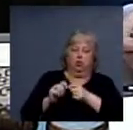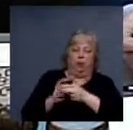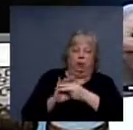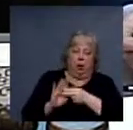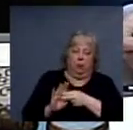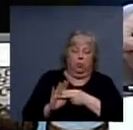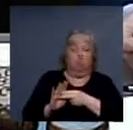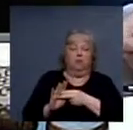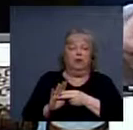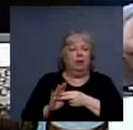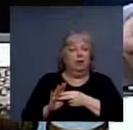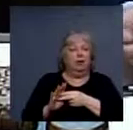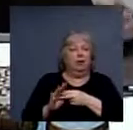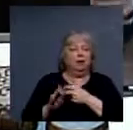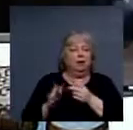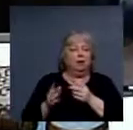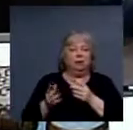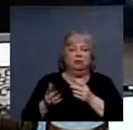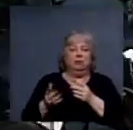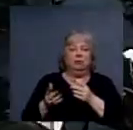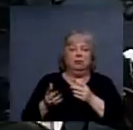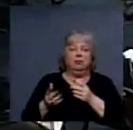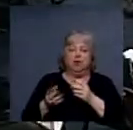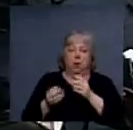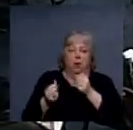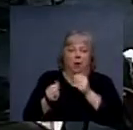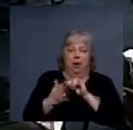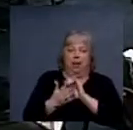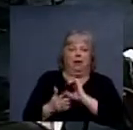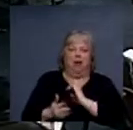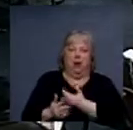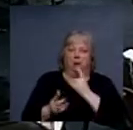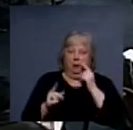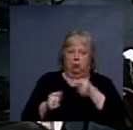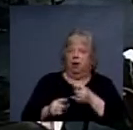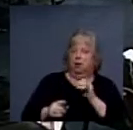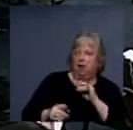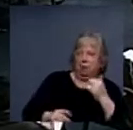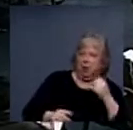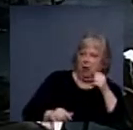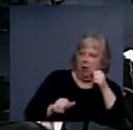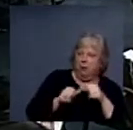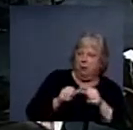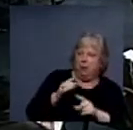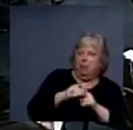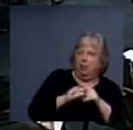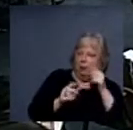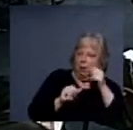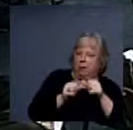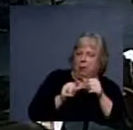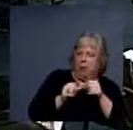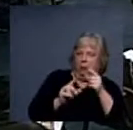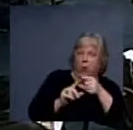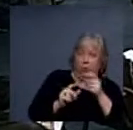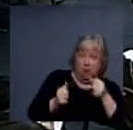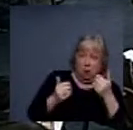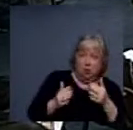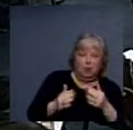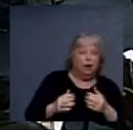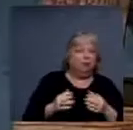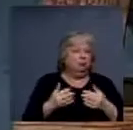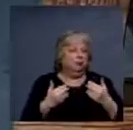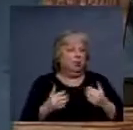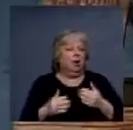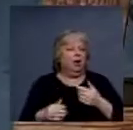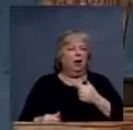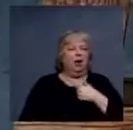for the purpose intended. That reminded me of a point, if I might, Your Honor. Go ahead, sir.